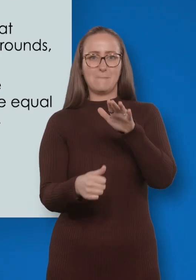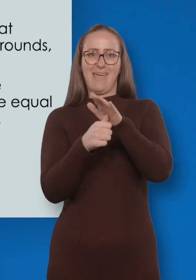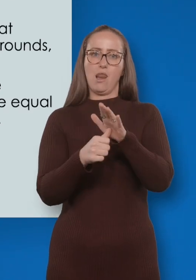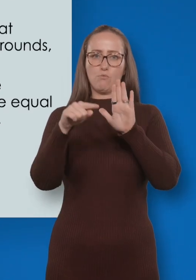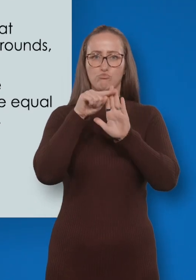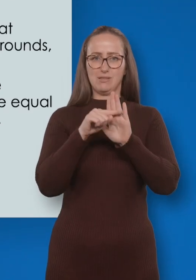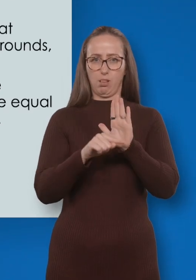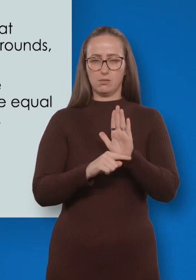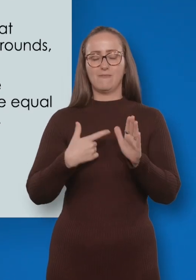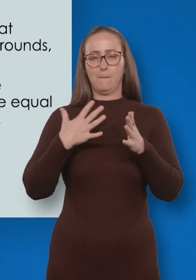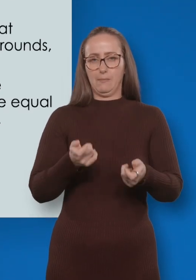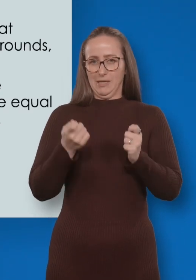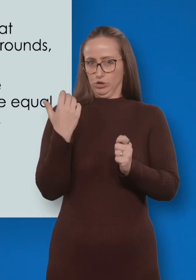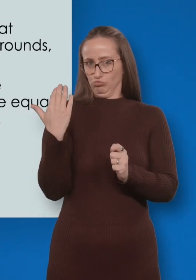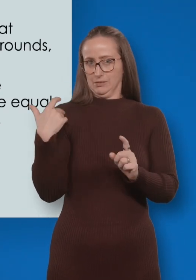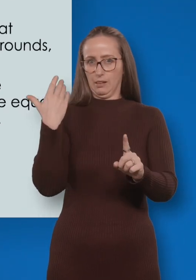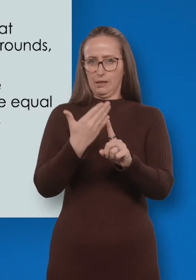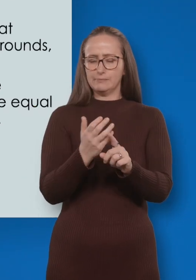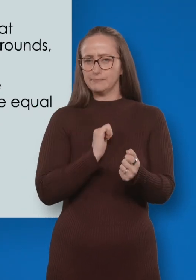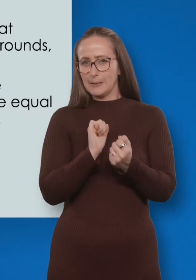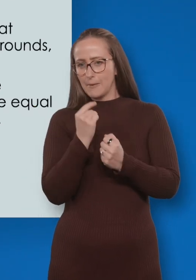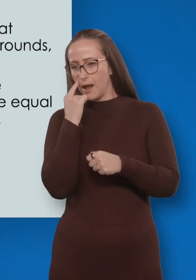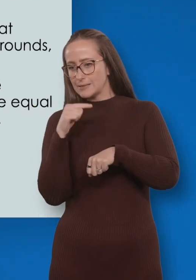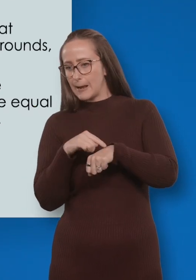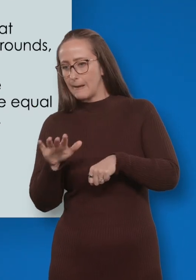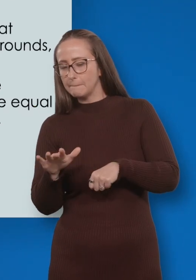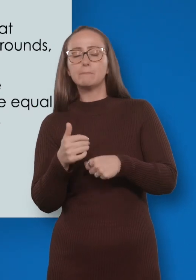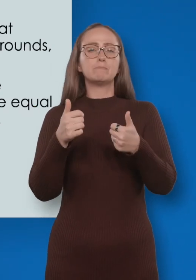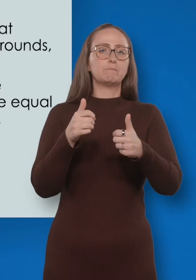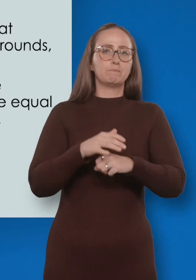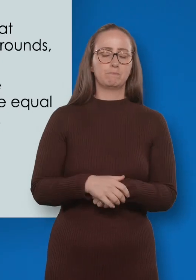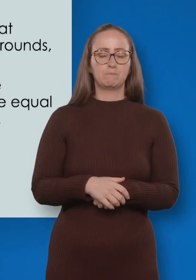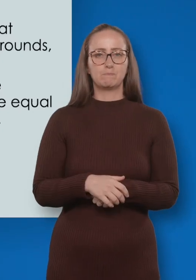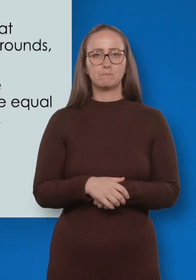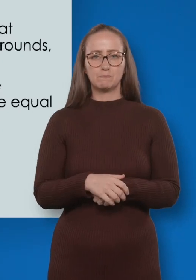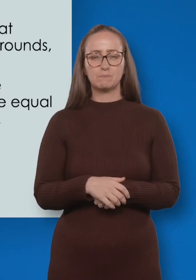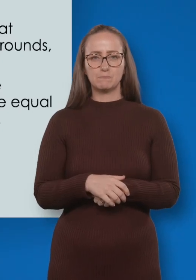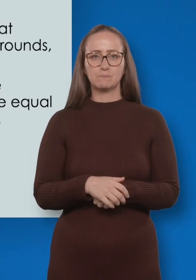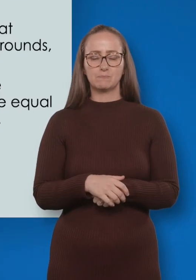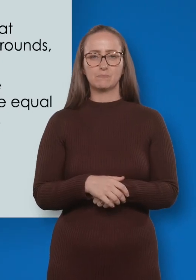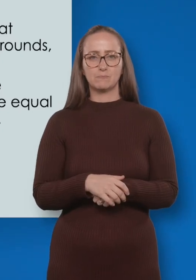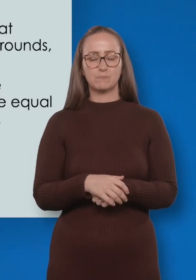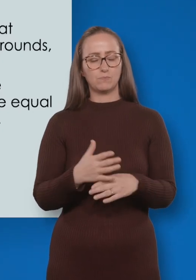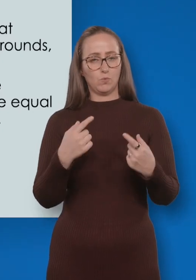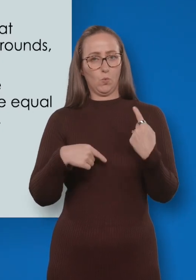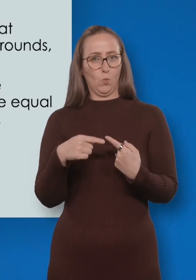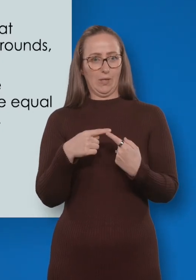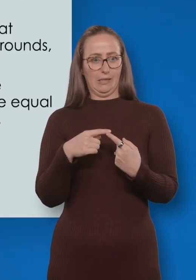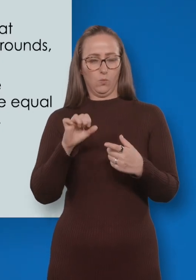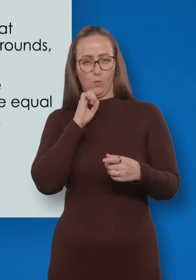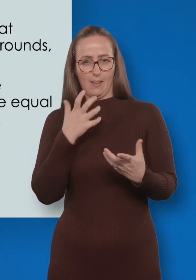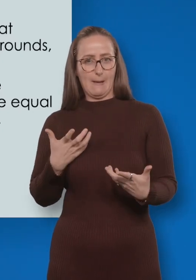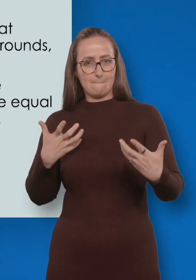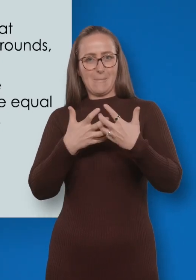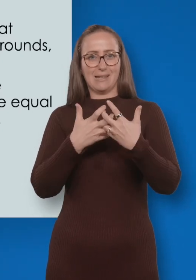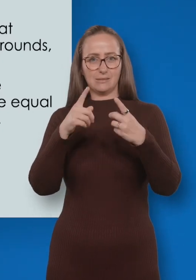I've already mentioned. Just keeping my eye on the time. So as I mentioned, we seek to embed EDI